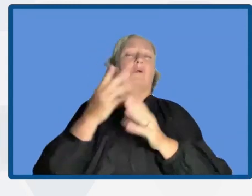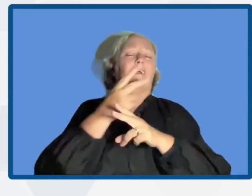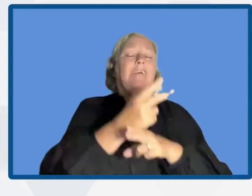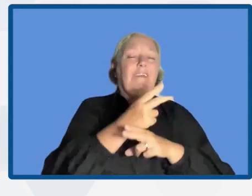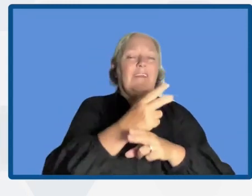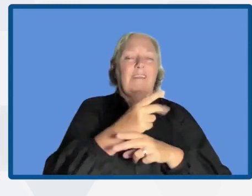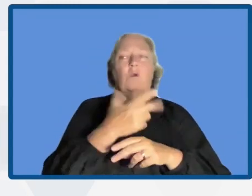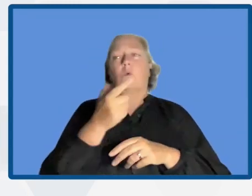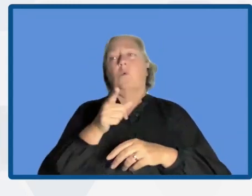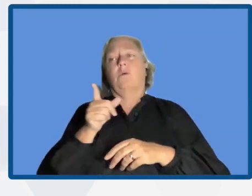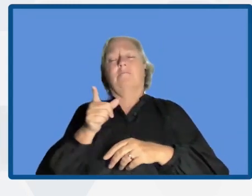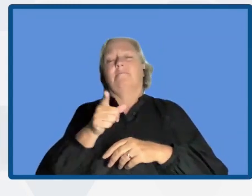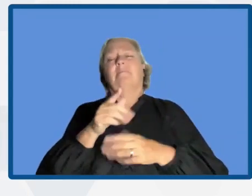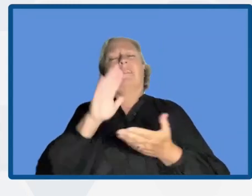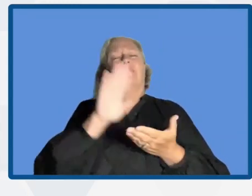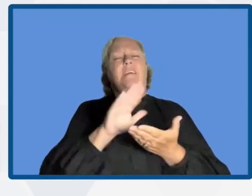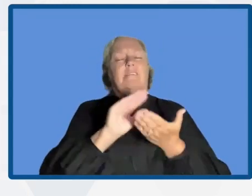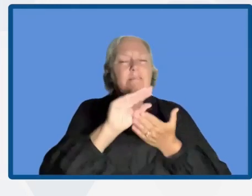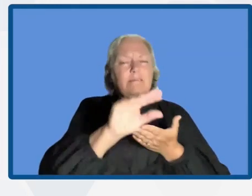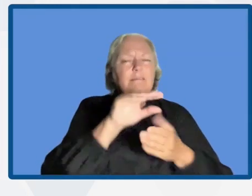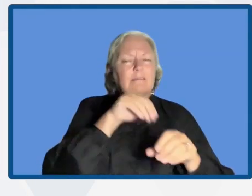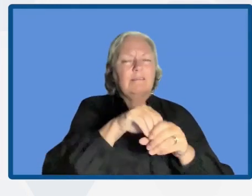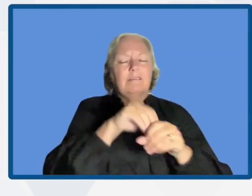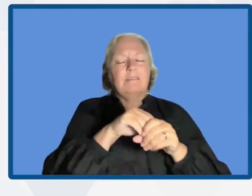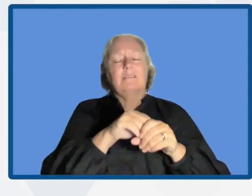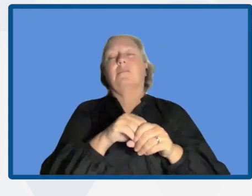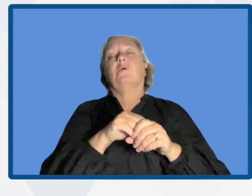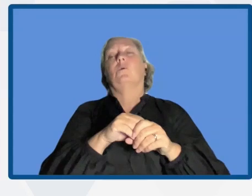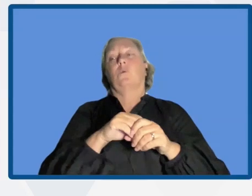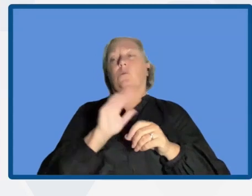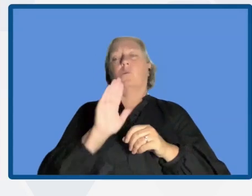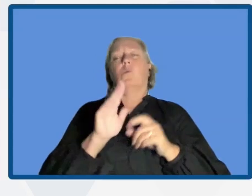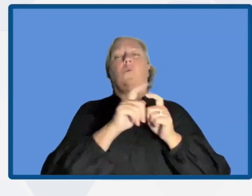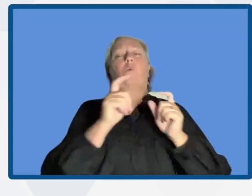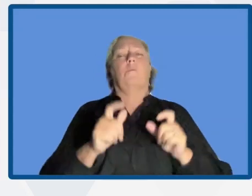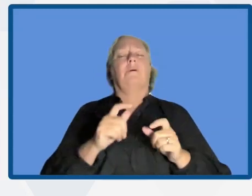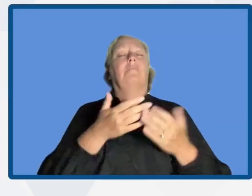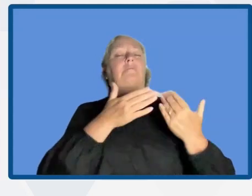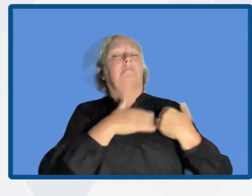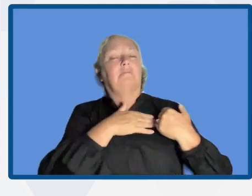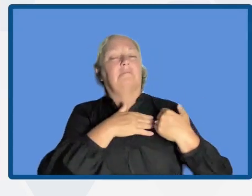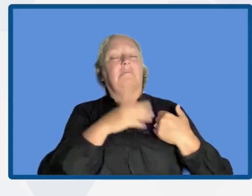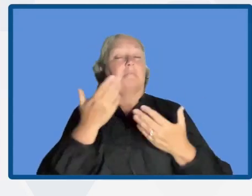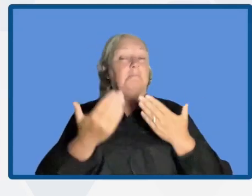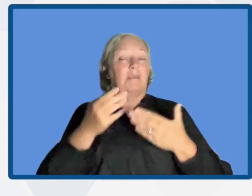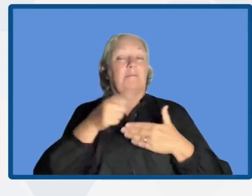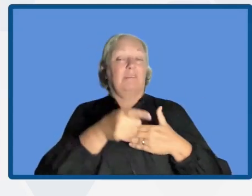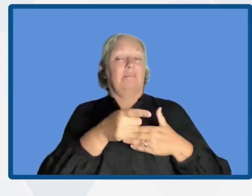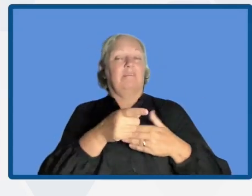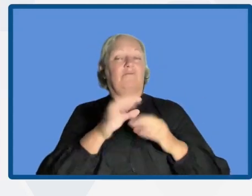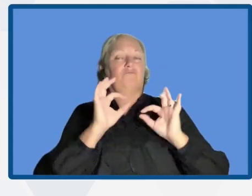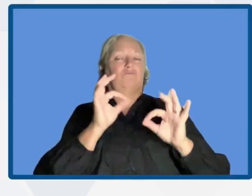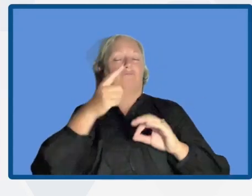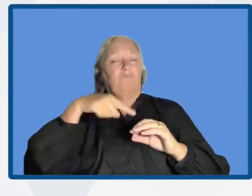investment. Corporate social responsibility is perhaps the right path to move forward.